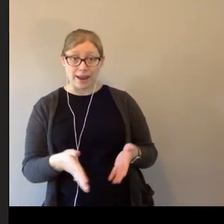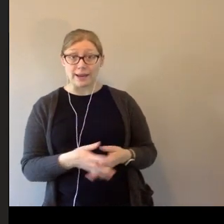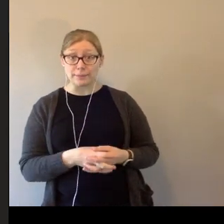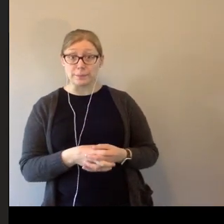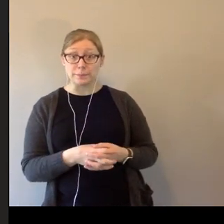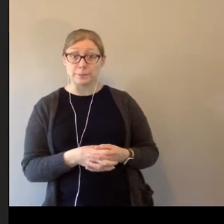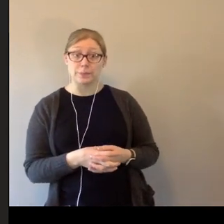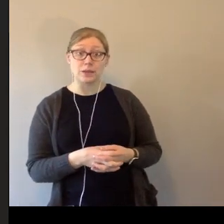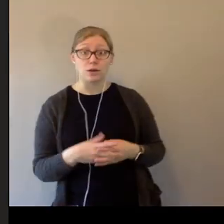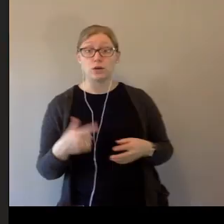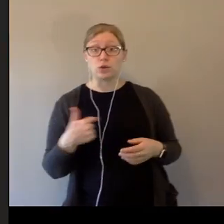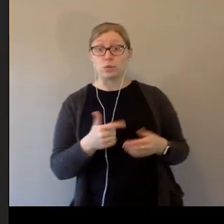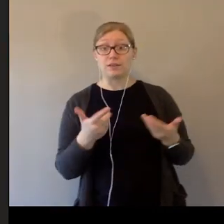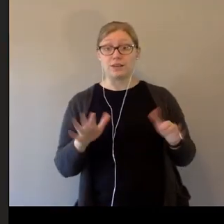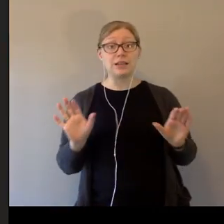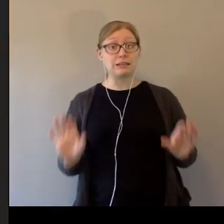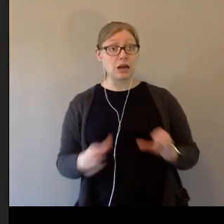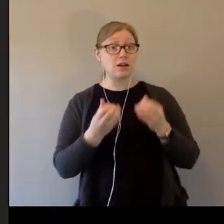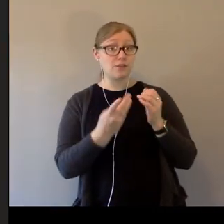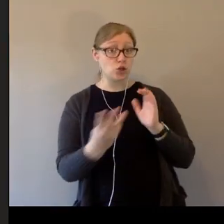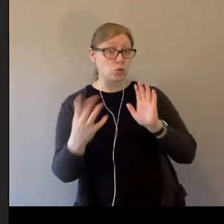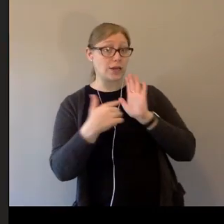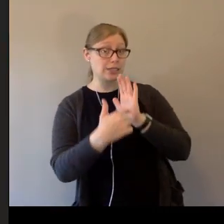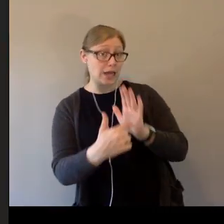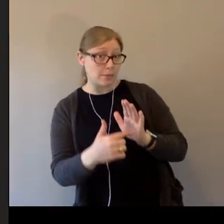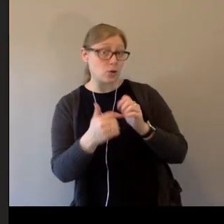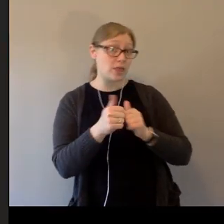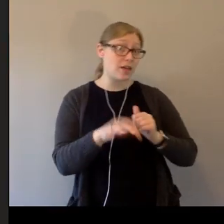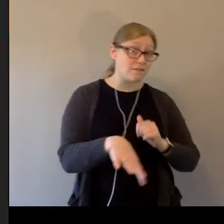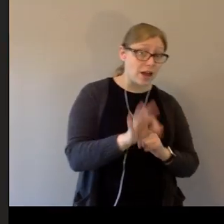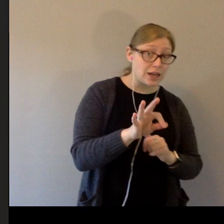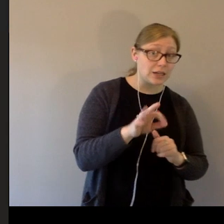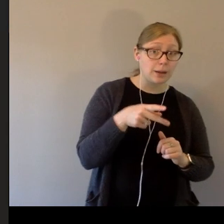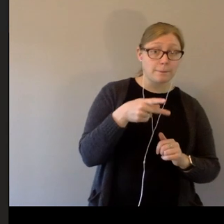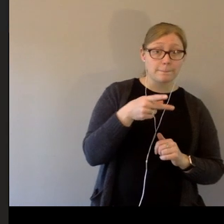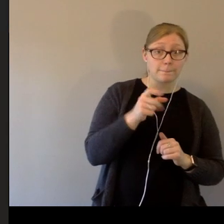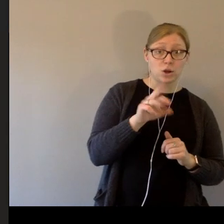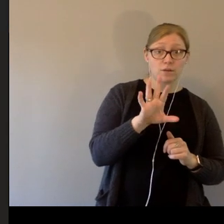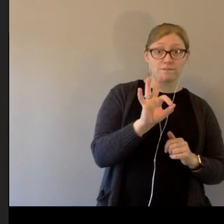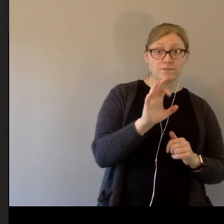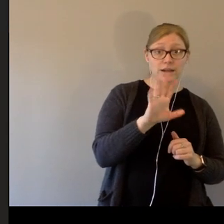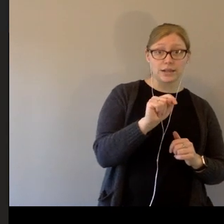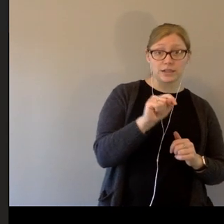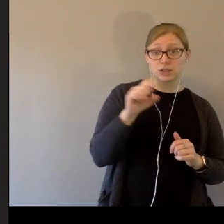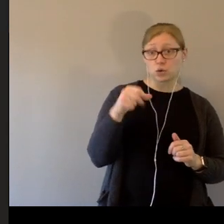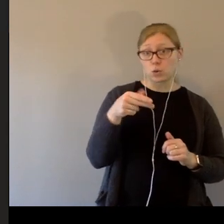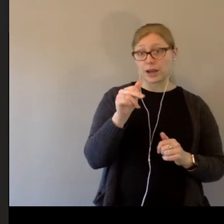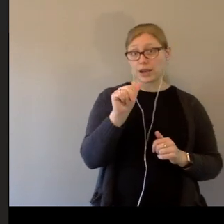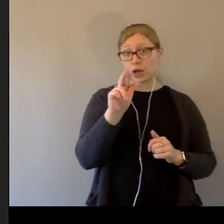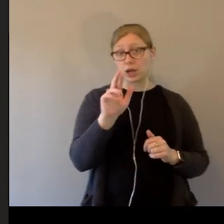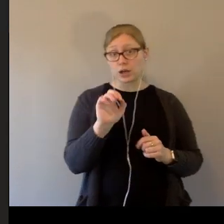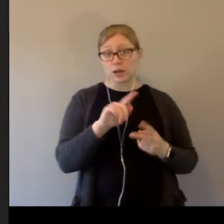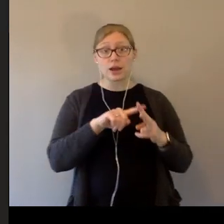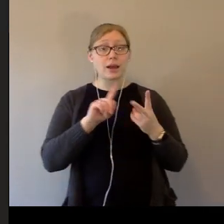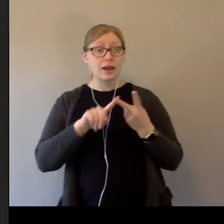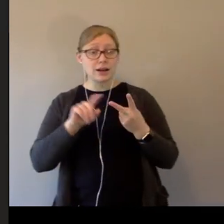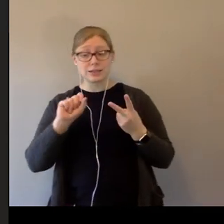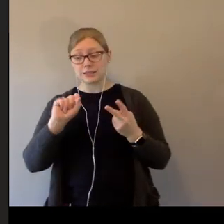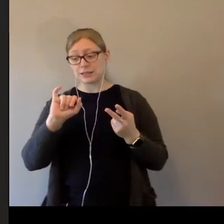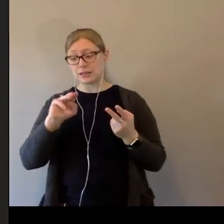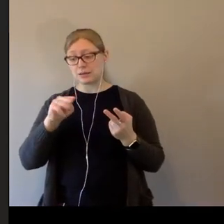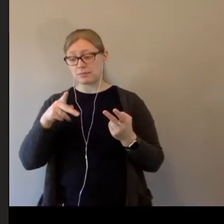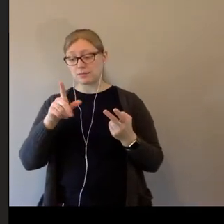with finding the perfect squares and simplifying the expression. But there's a second rule, and this rule is kind of annoying